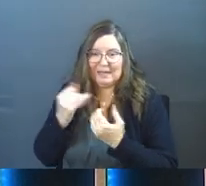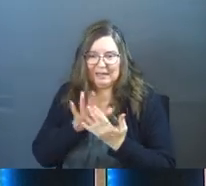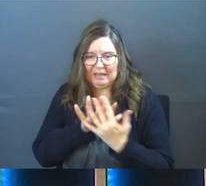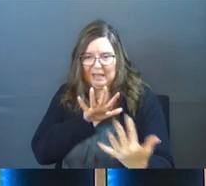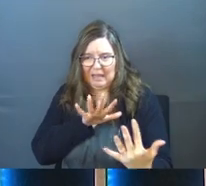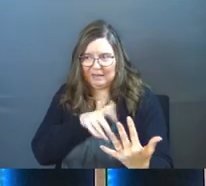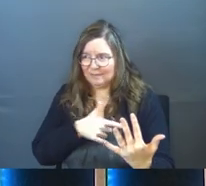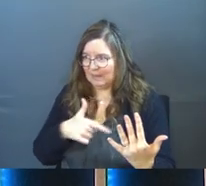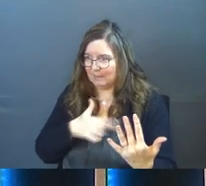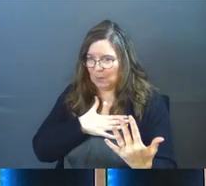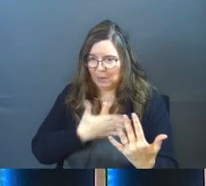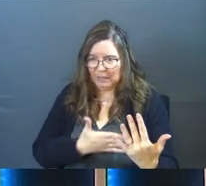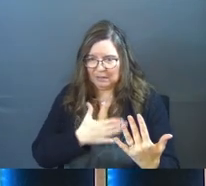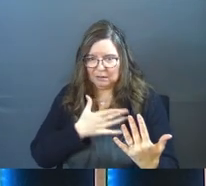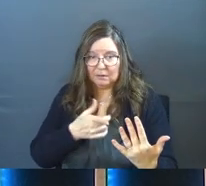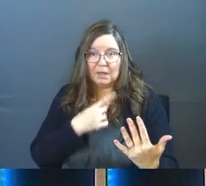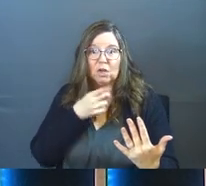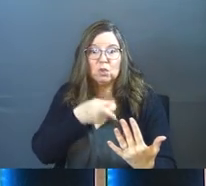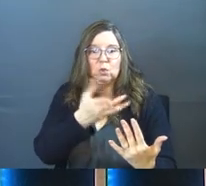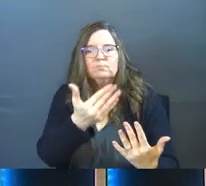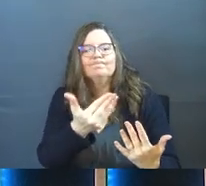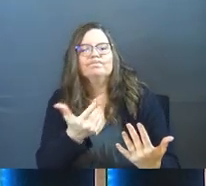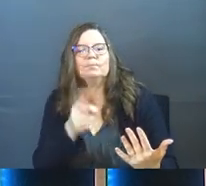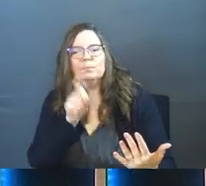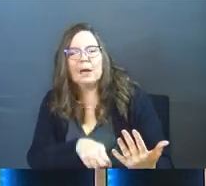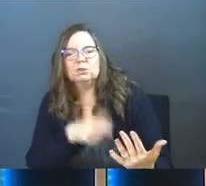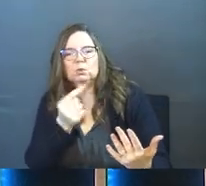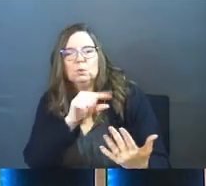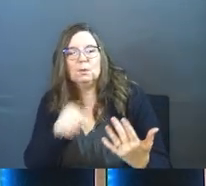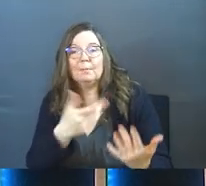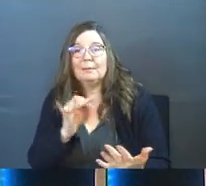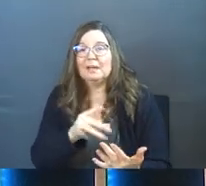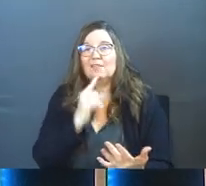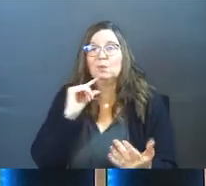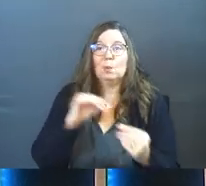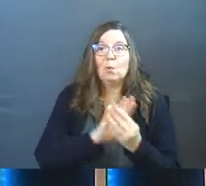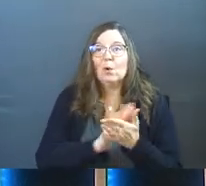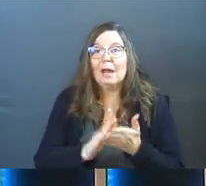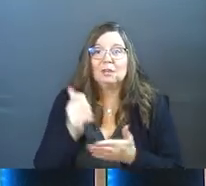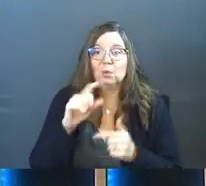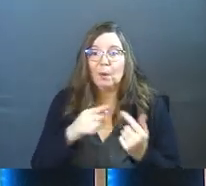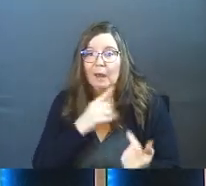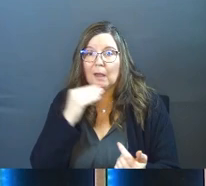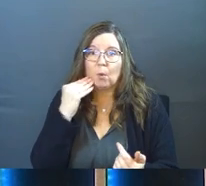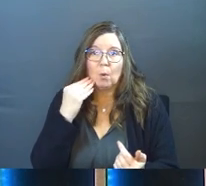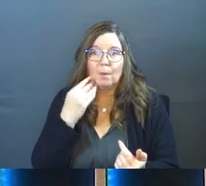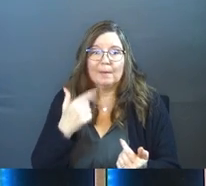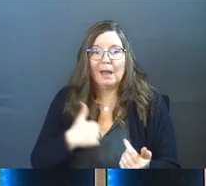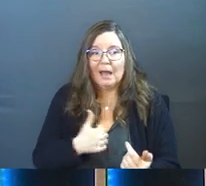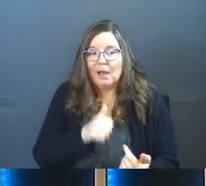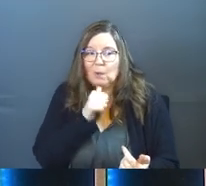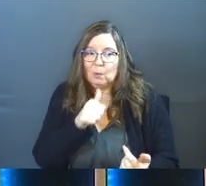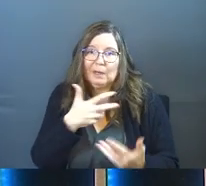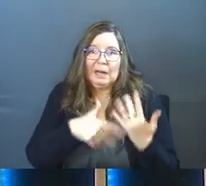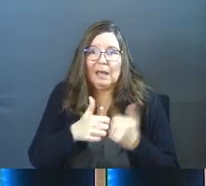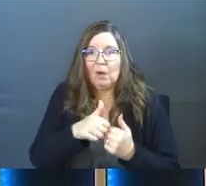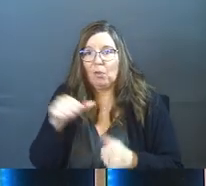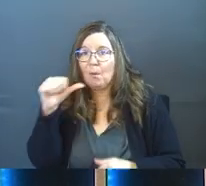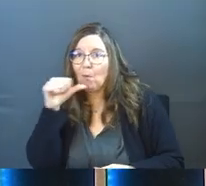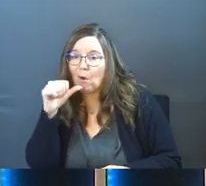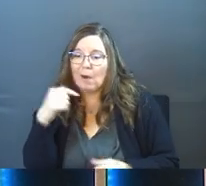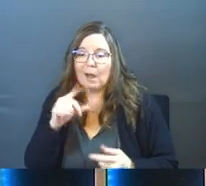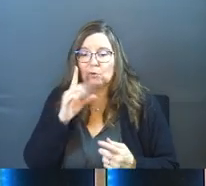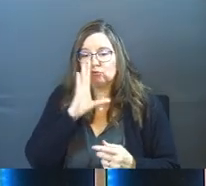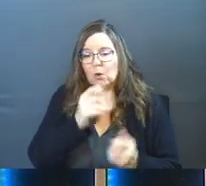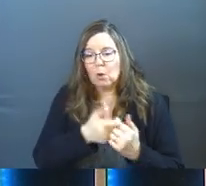not willing to own the fact that there's a gap, you are. Maybe if you were a little nicer when I came home, I wouldn't hang out at the bar and